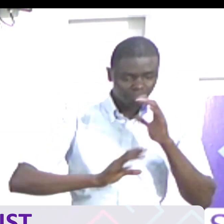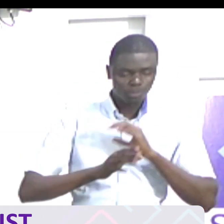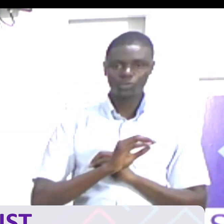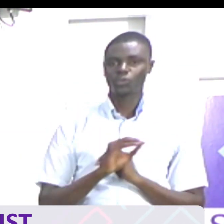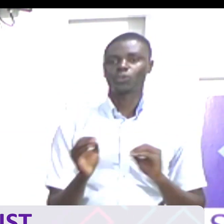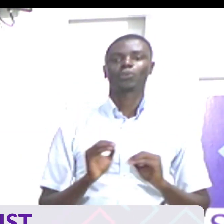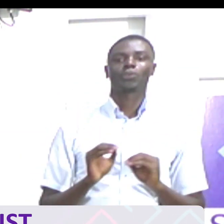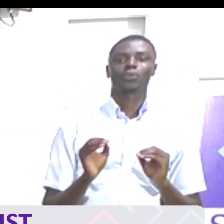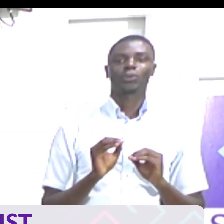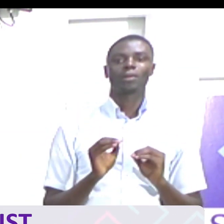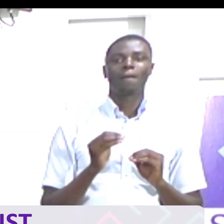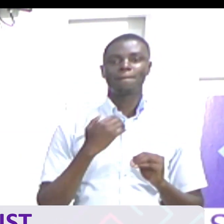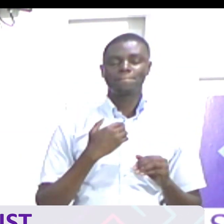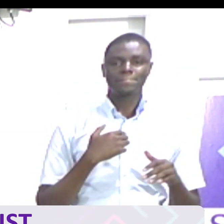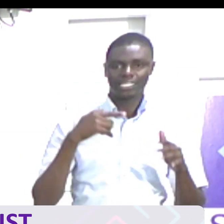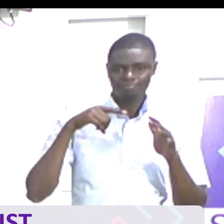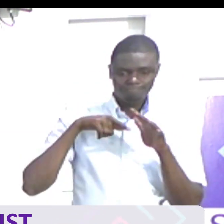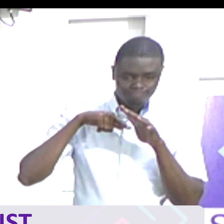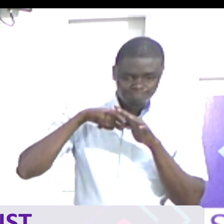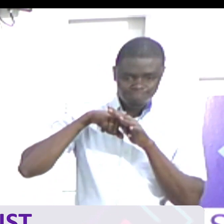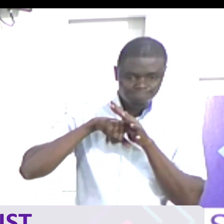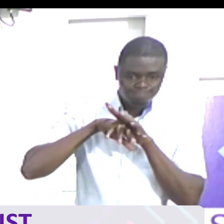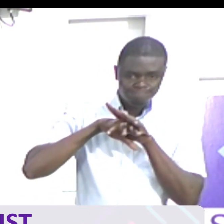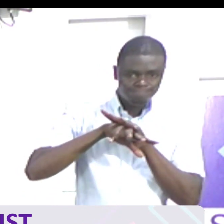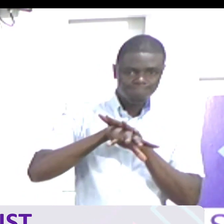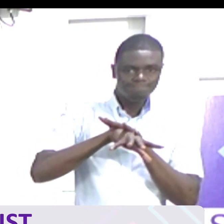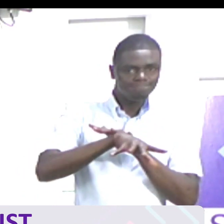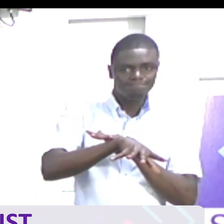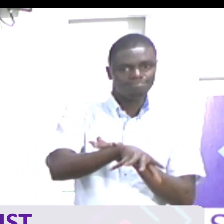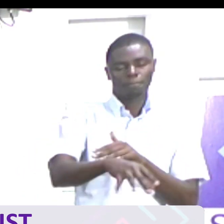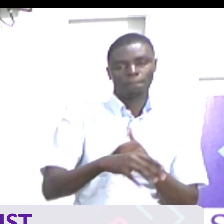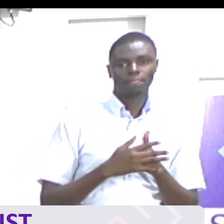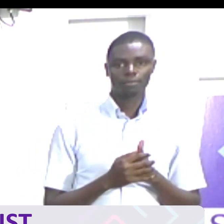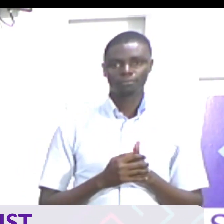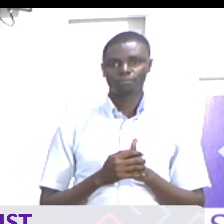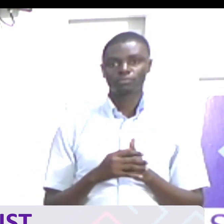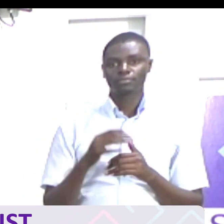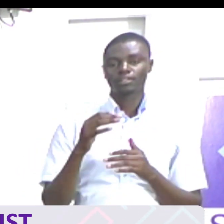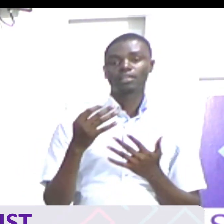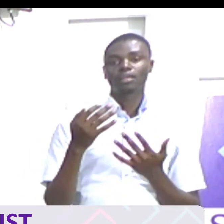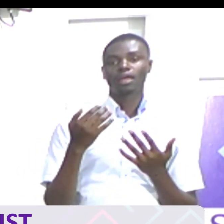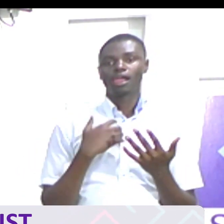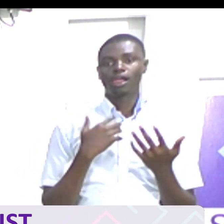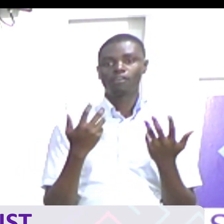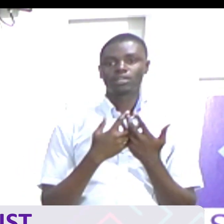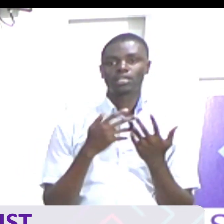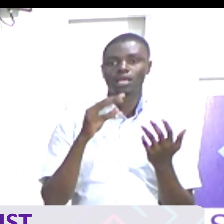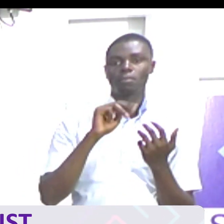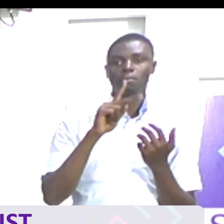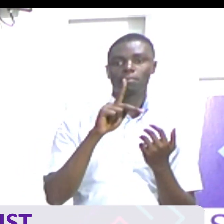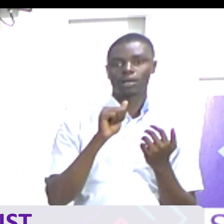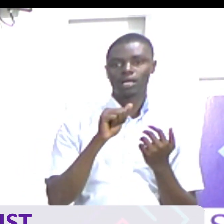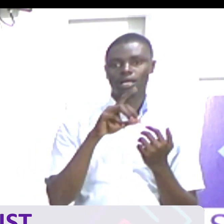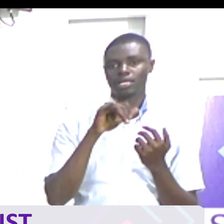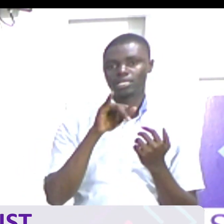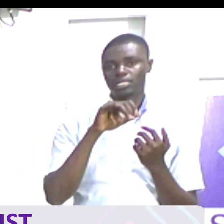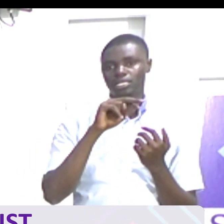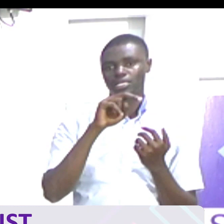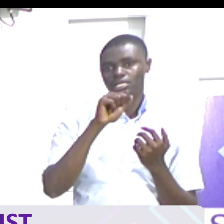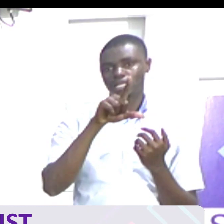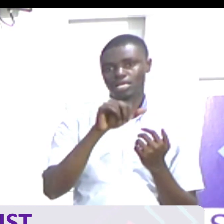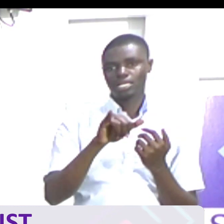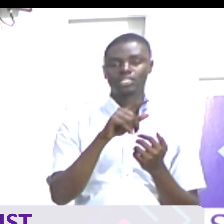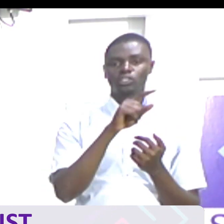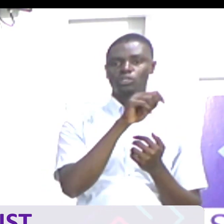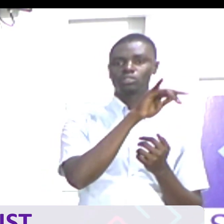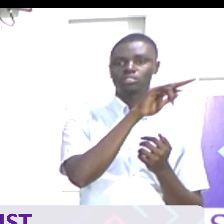kaingia kwa drill. Sawa, you just had the big tune featuring Scam Cardinal pale na kuitwa Buddha. Trio is